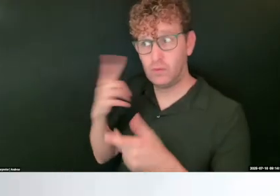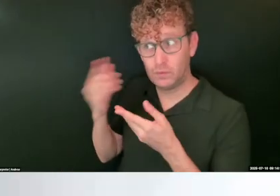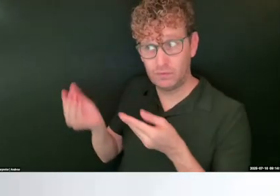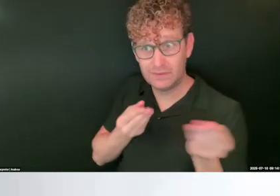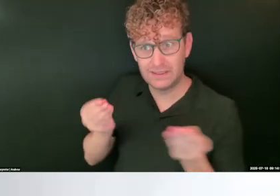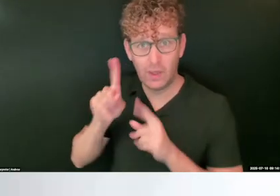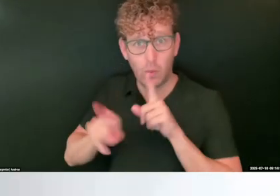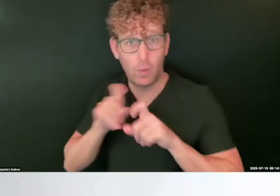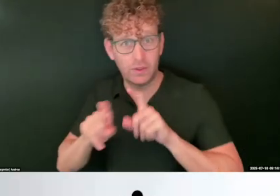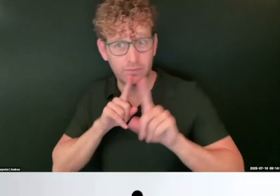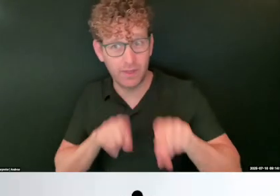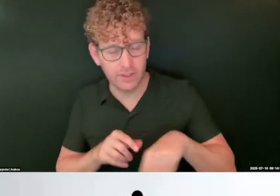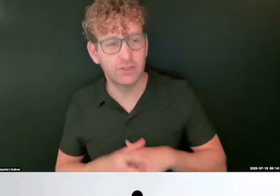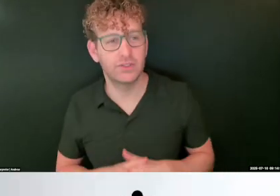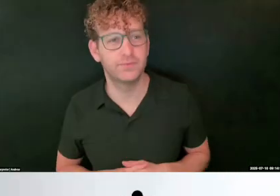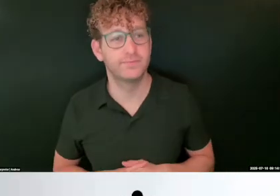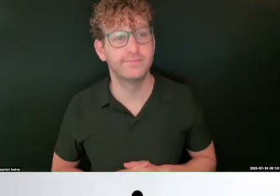Good